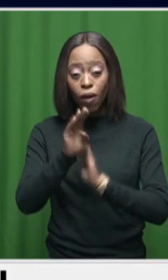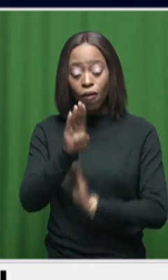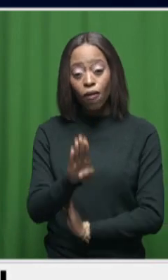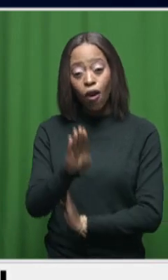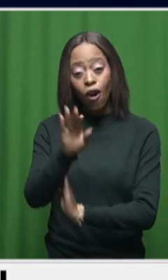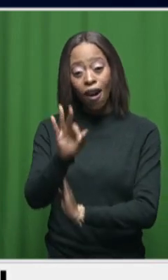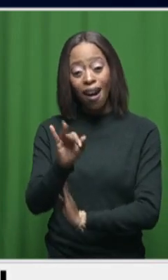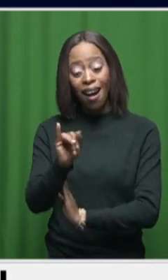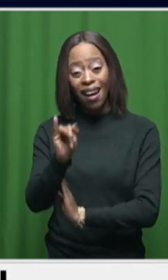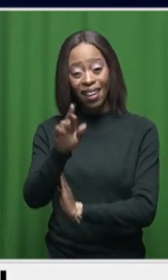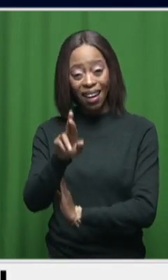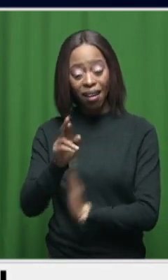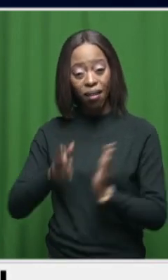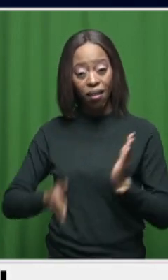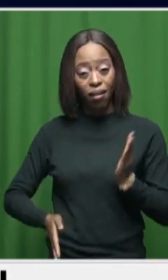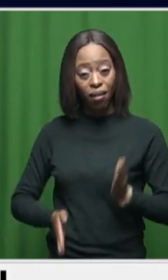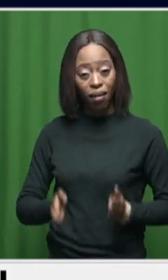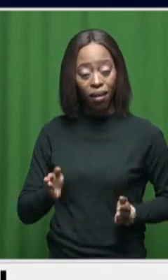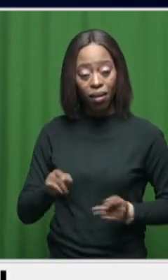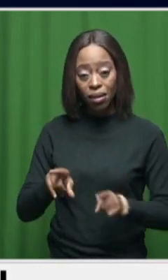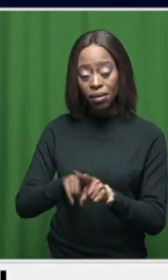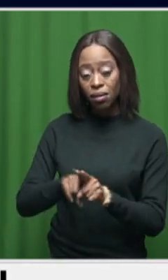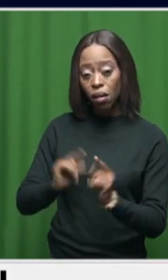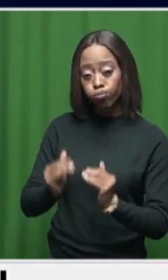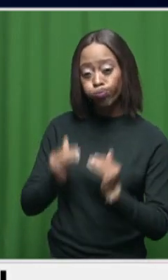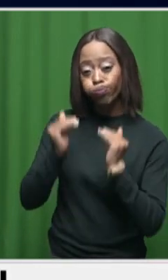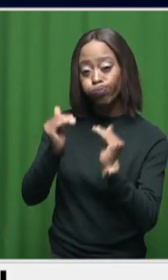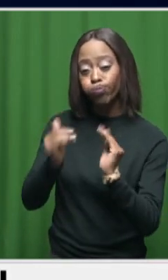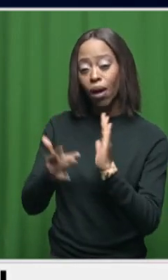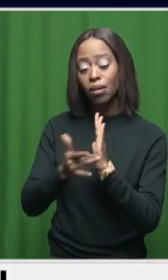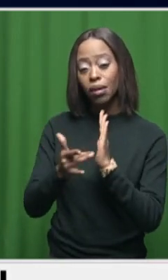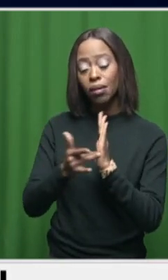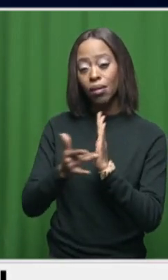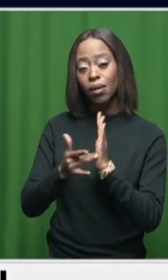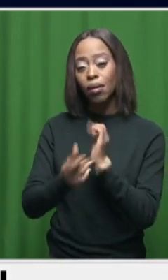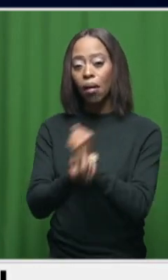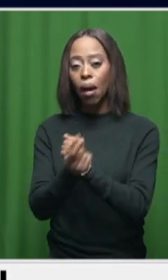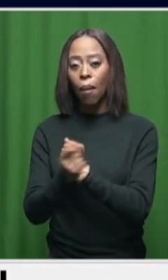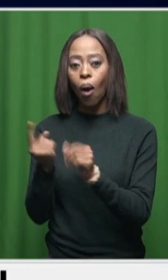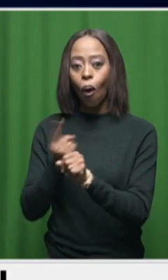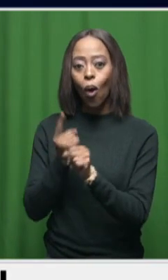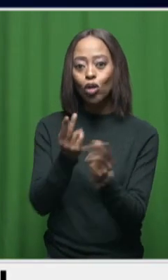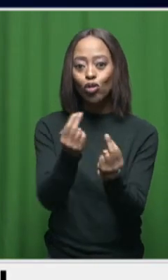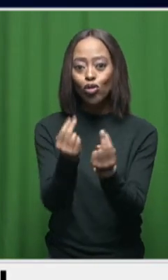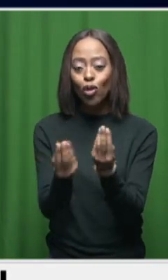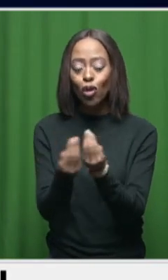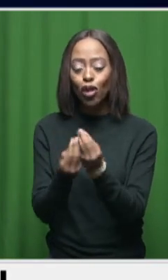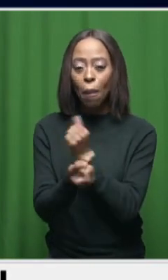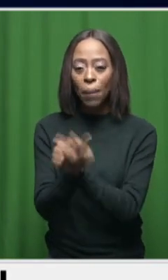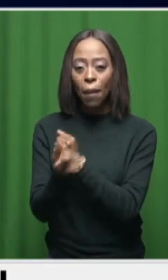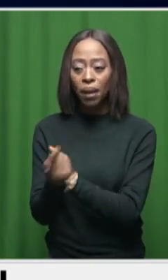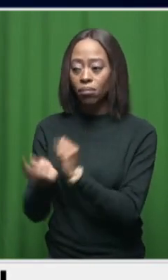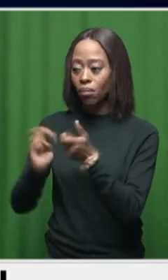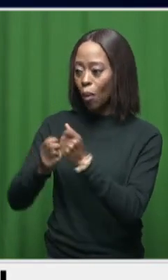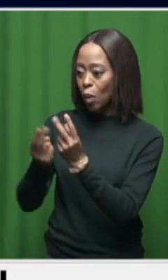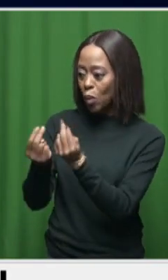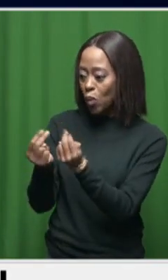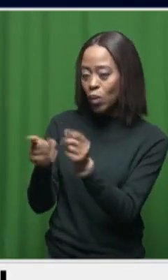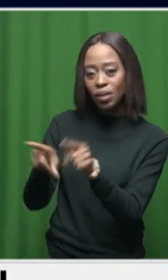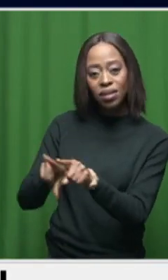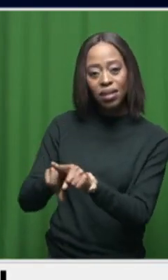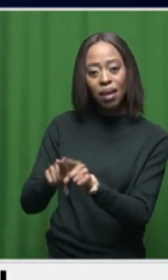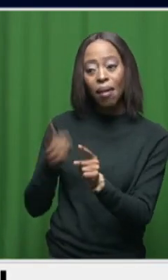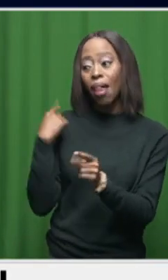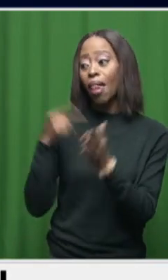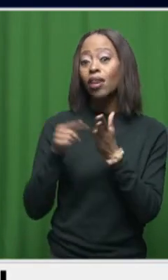industrial revolution and the advancement of technology coming out all the time, their problems are constantly becoming new. And the problem